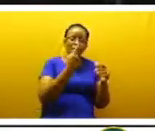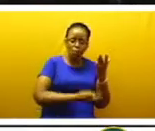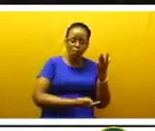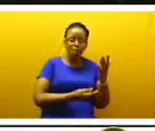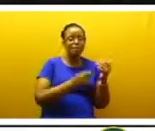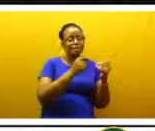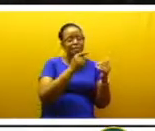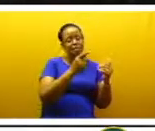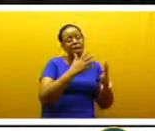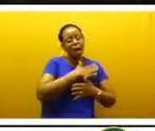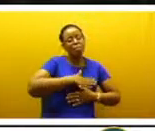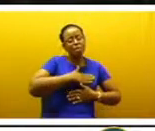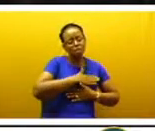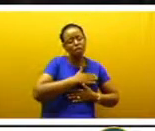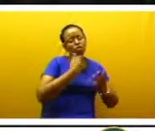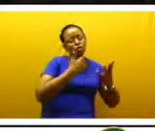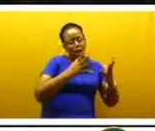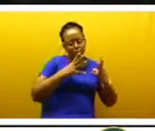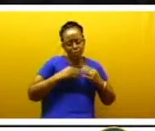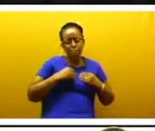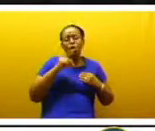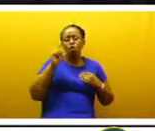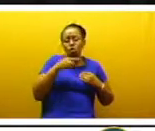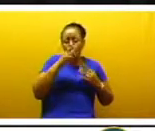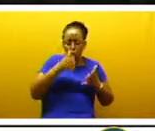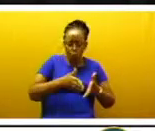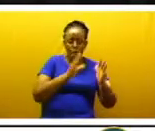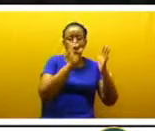wrongful taking of power.